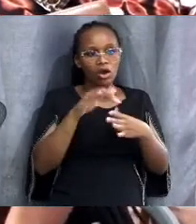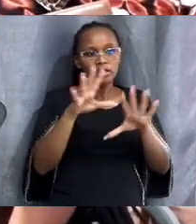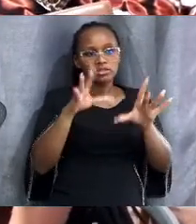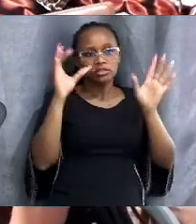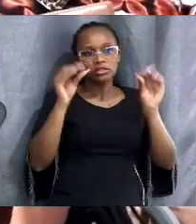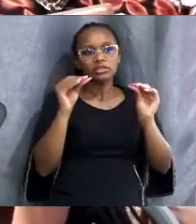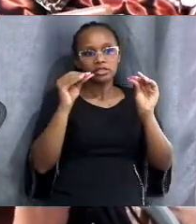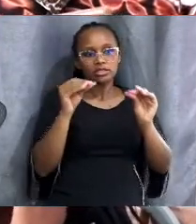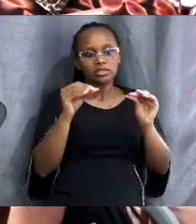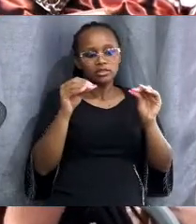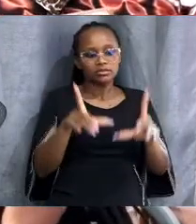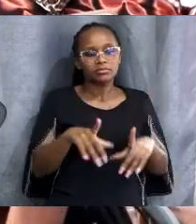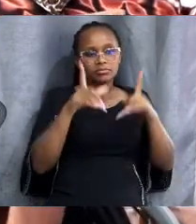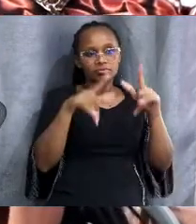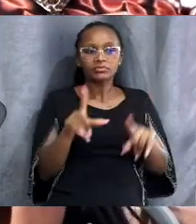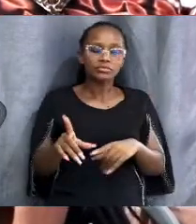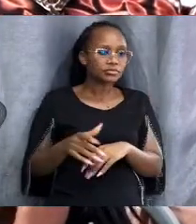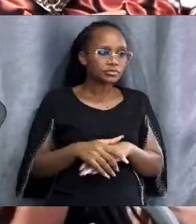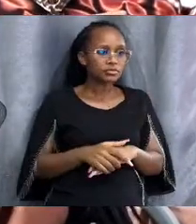their lives.